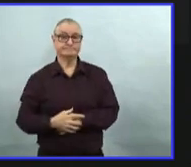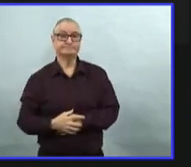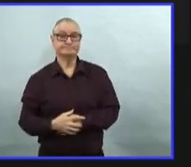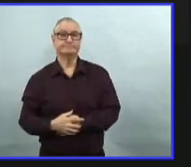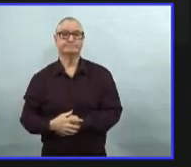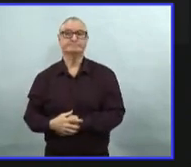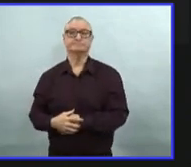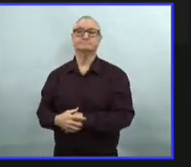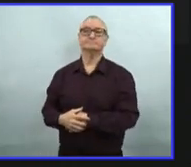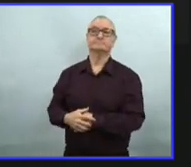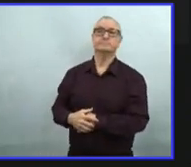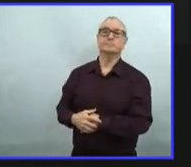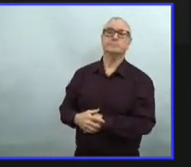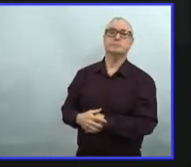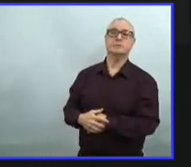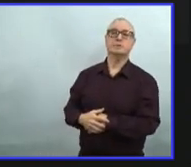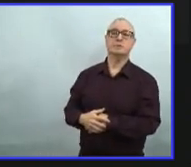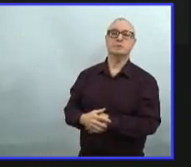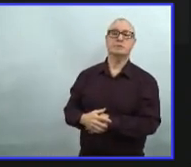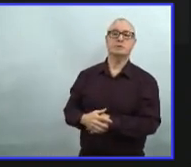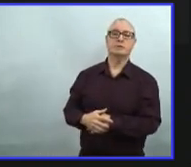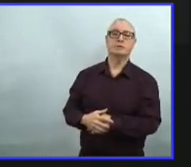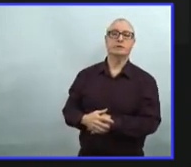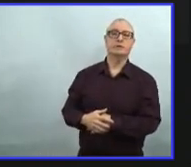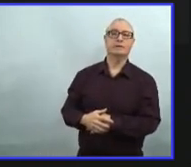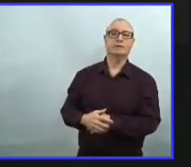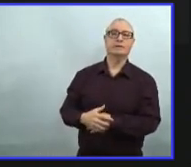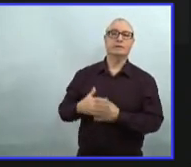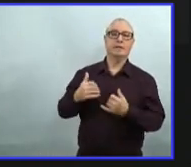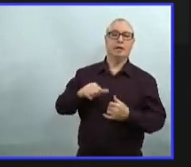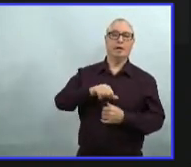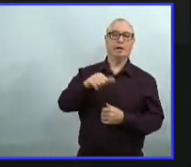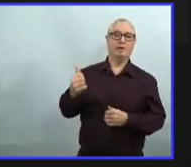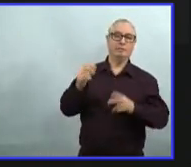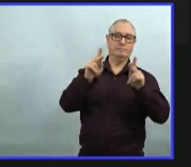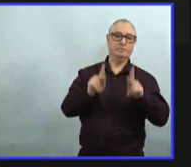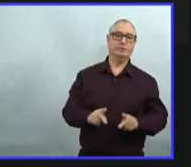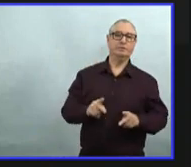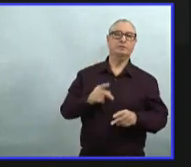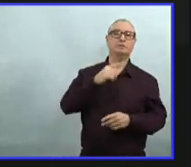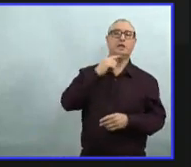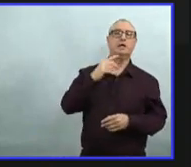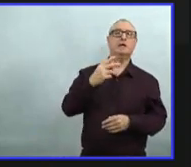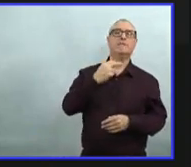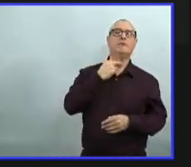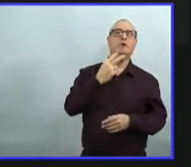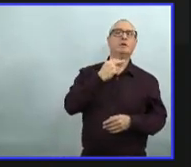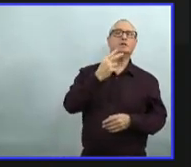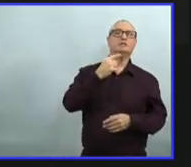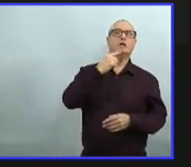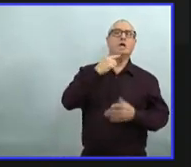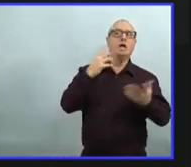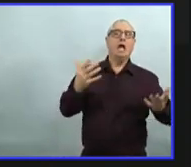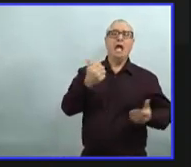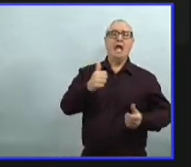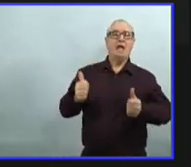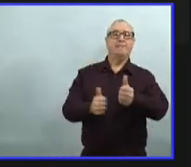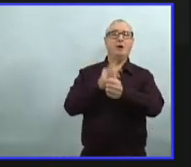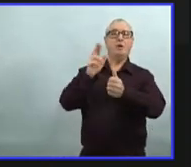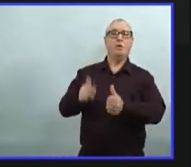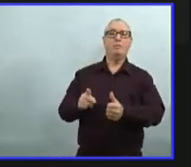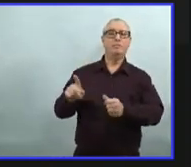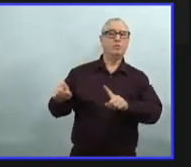just wondering, we talked an awful lot about pivoting and sudden changes. Just wondering, I've heard from a few personal